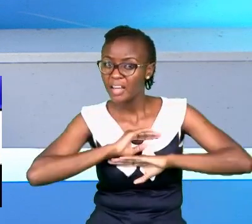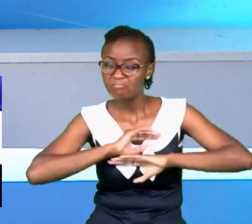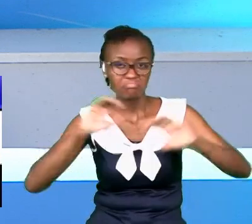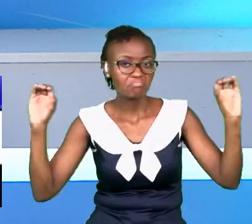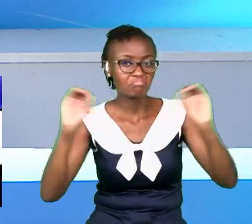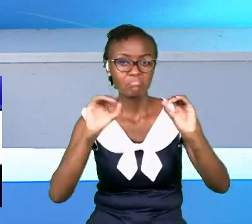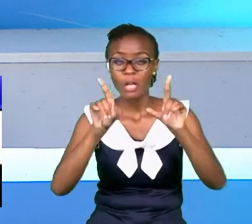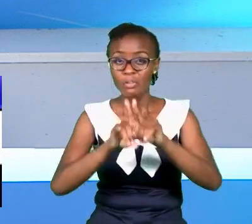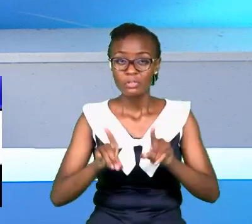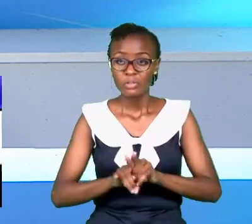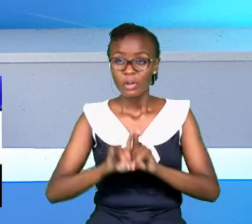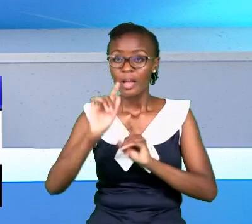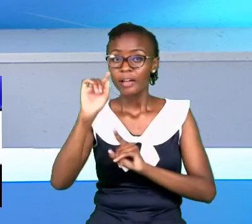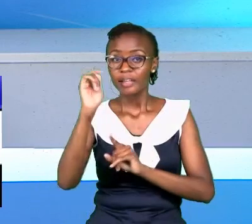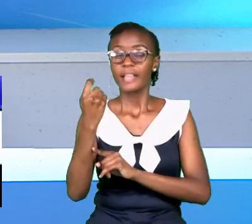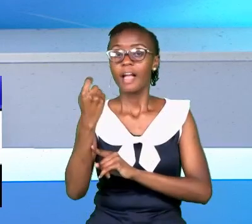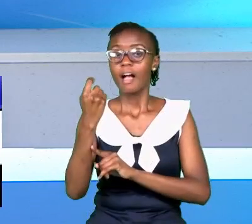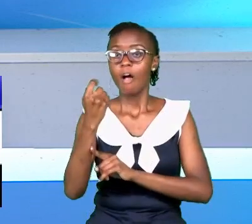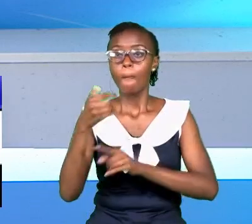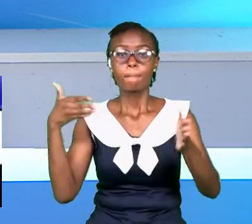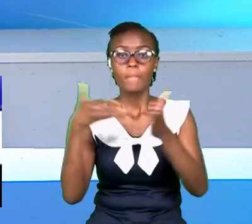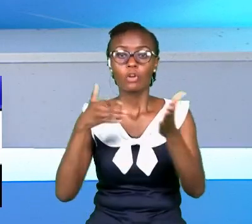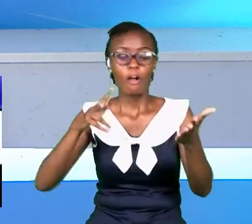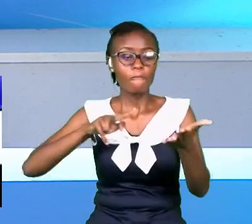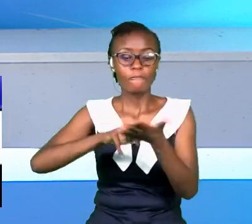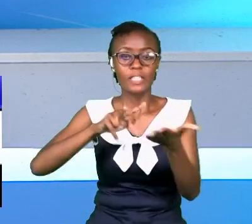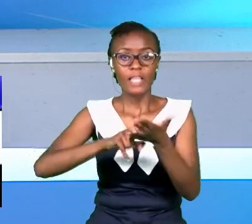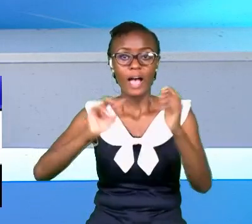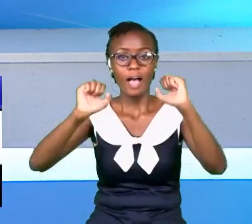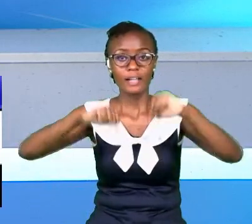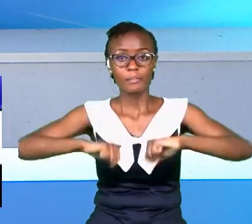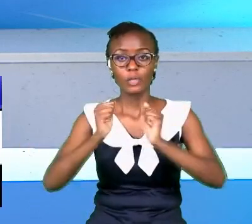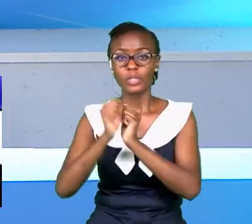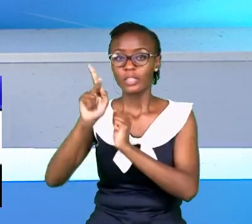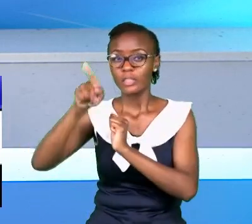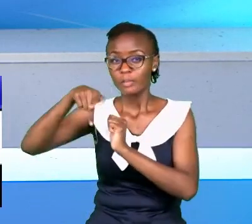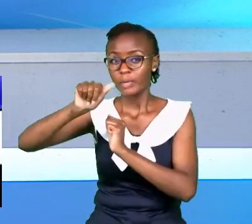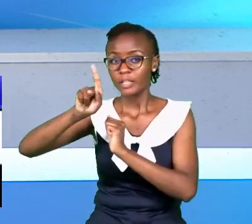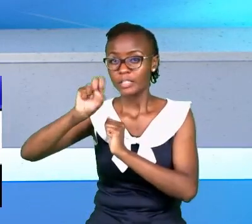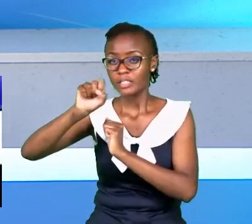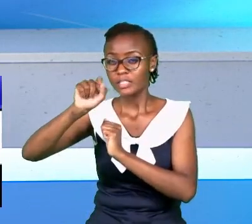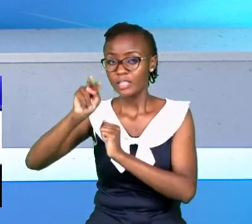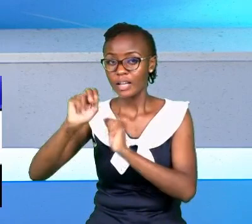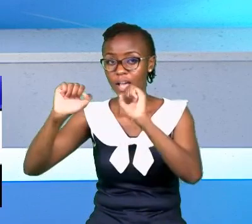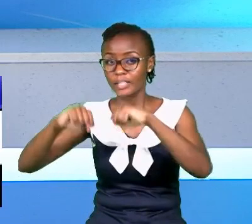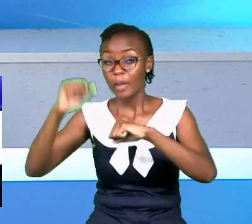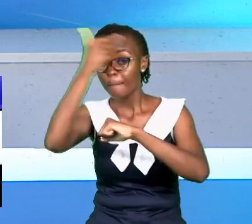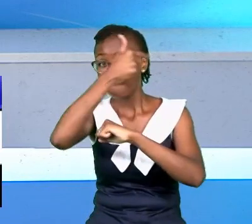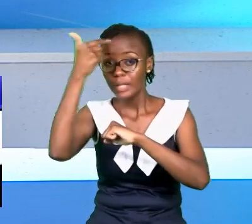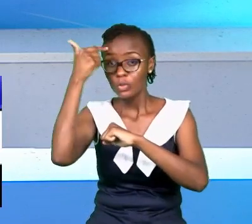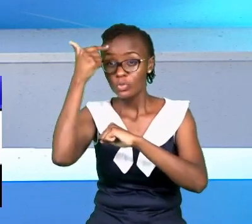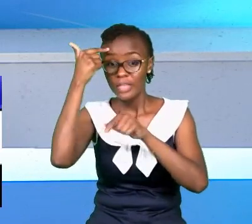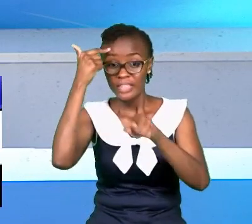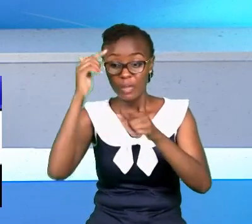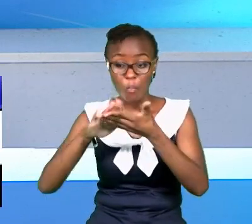government has also suspended a visa-free transit agreement with Pakistan, citing fears of the spread of COVID-19, citing that most of